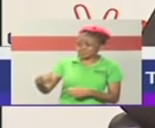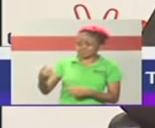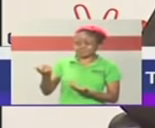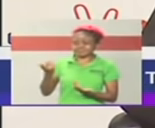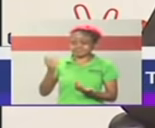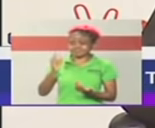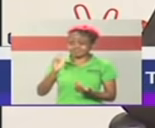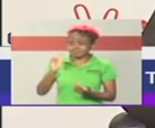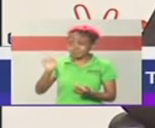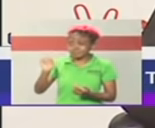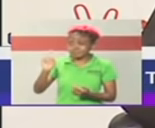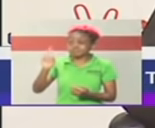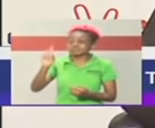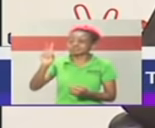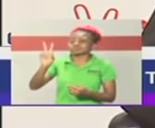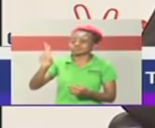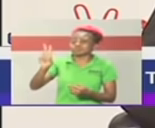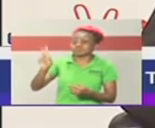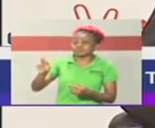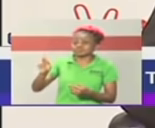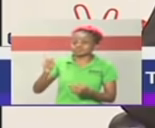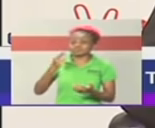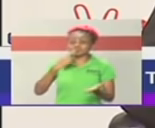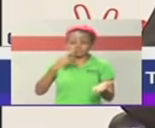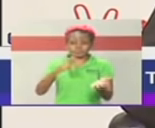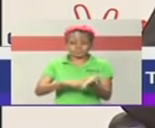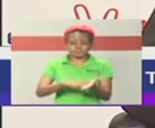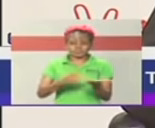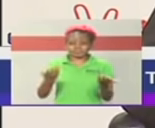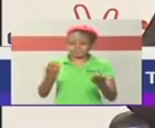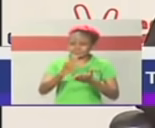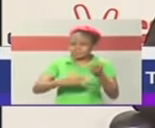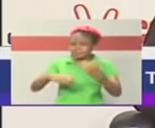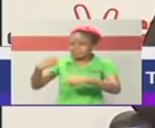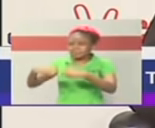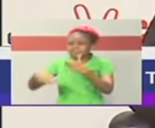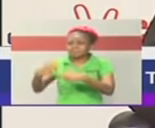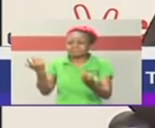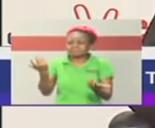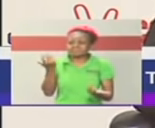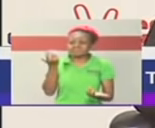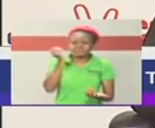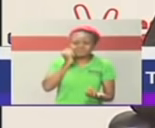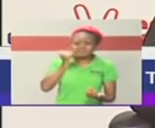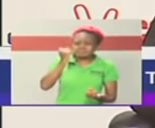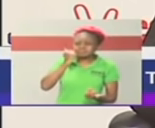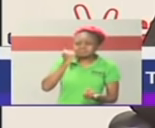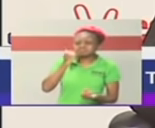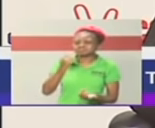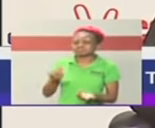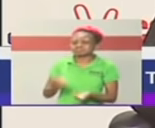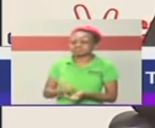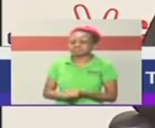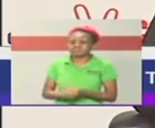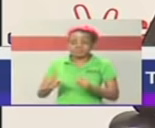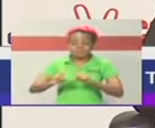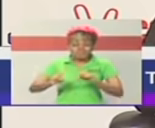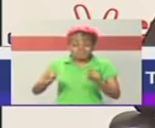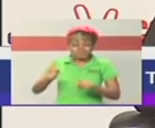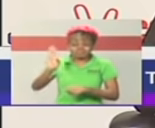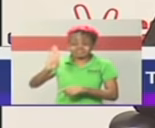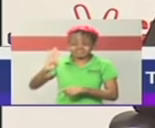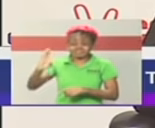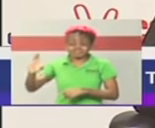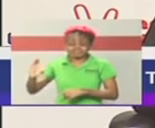UK who reported some sort of menstrual disturbances. But the full story wasn't reported. This was in the BBC. Sorry. There were